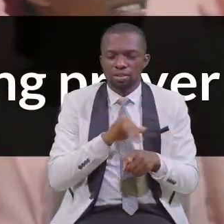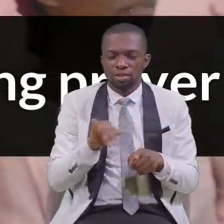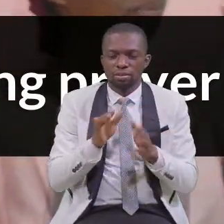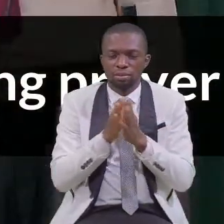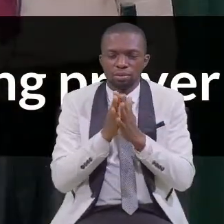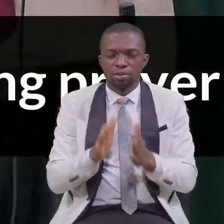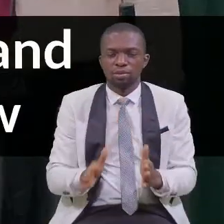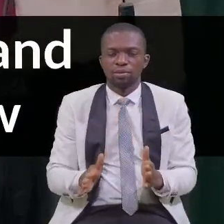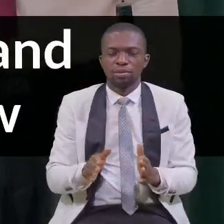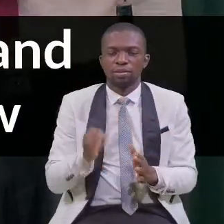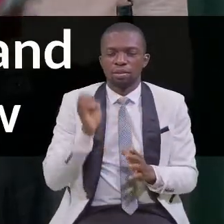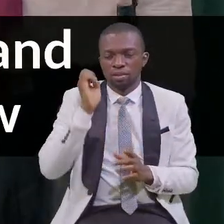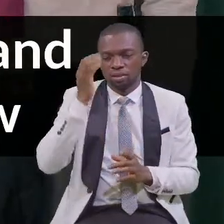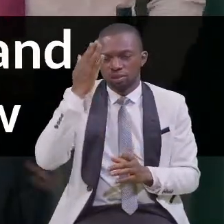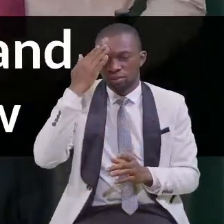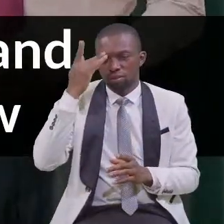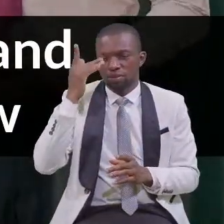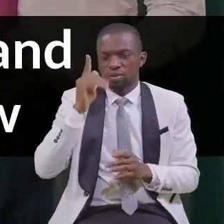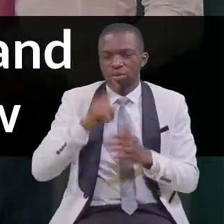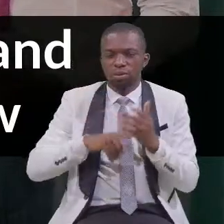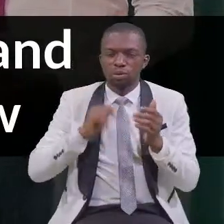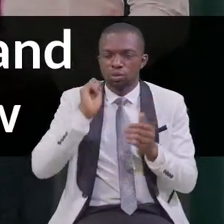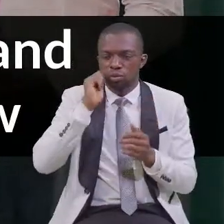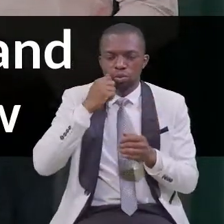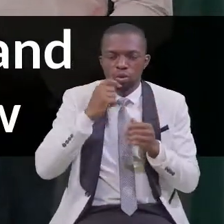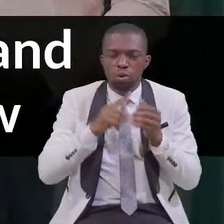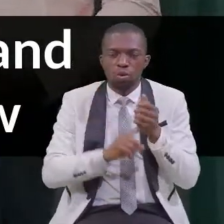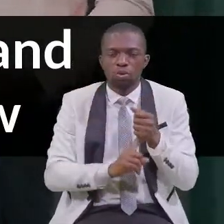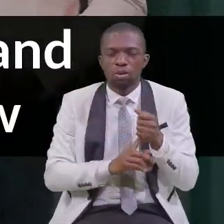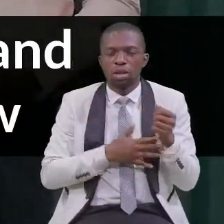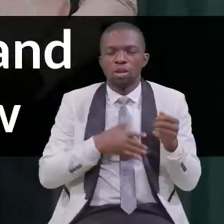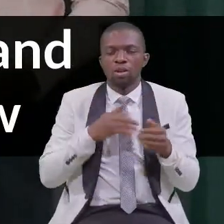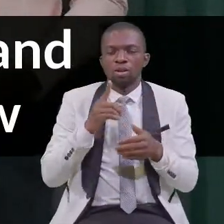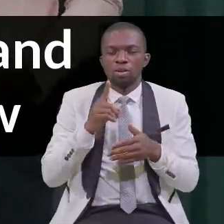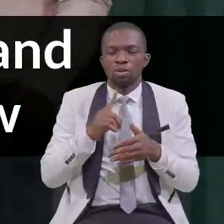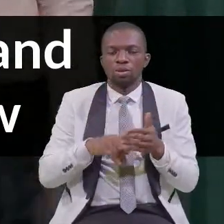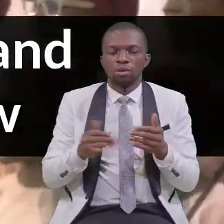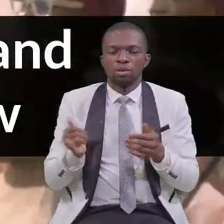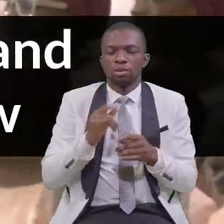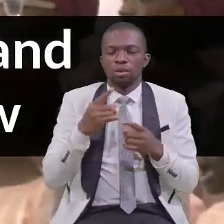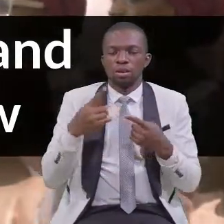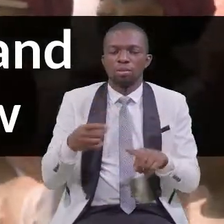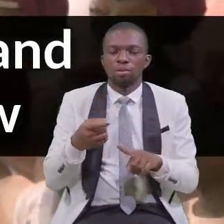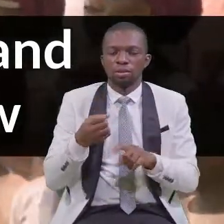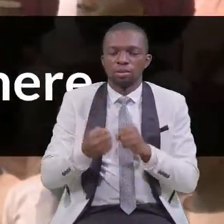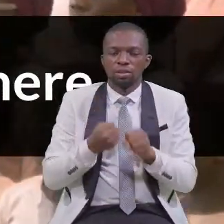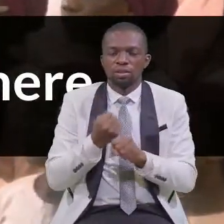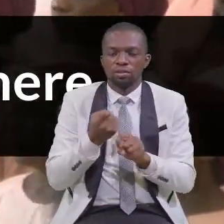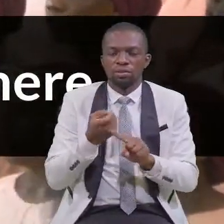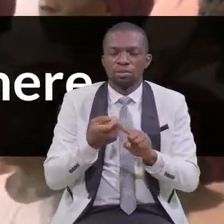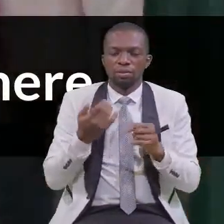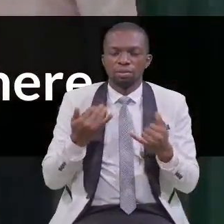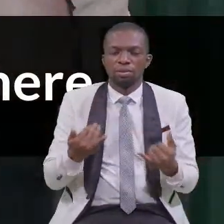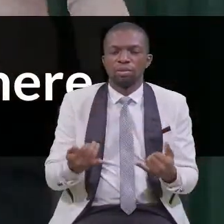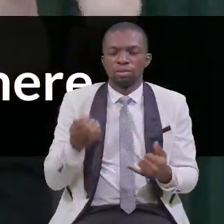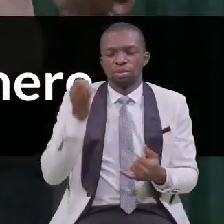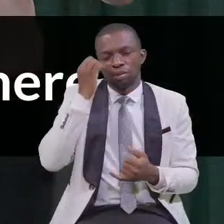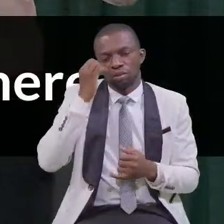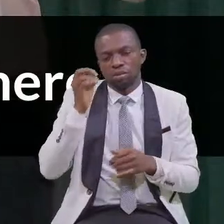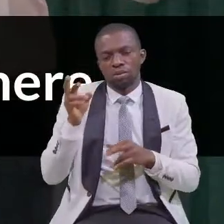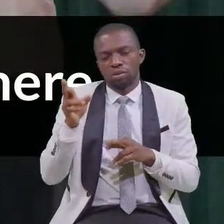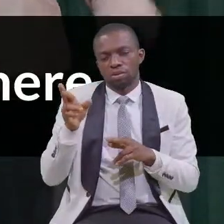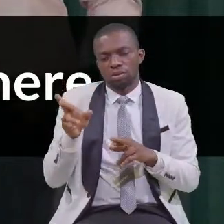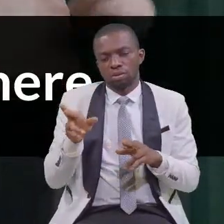He knows what. He knows what tomorrow holds for years from now. He knows because